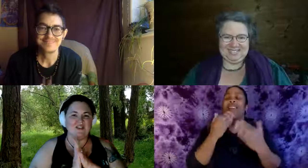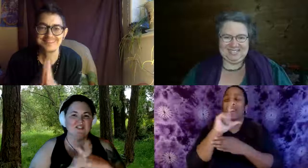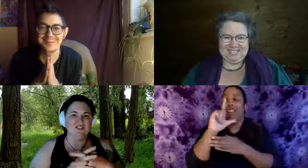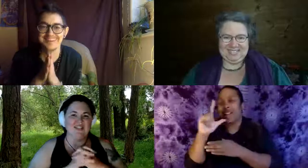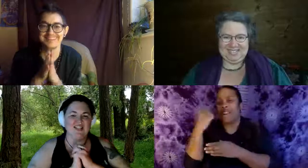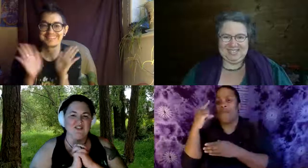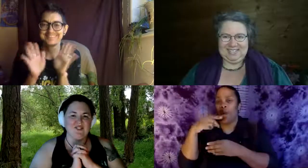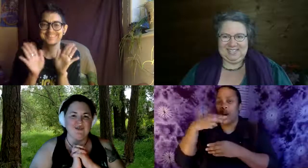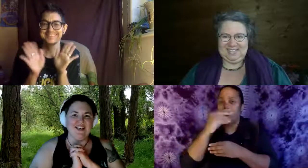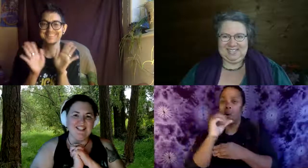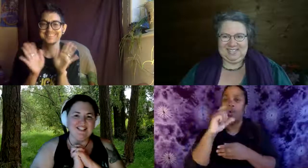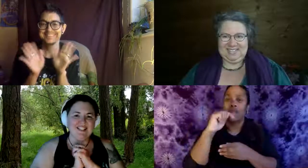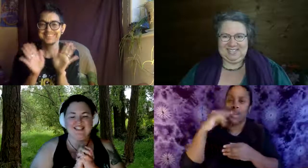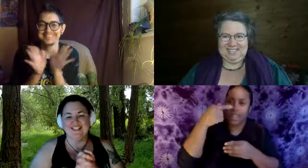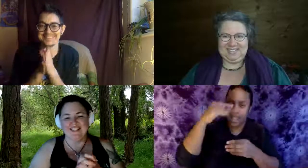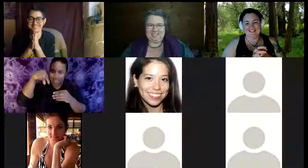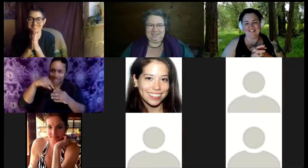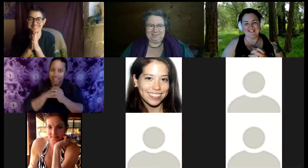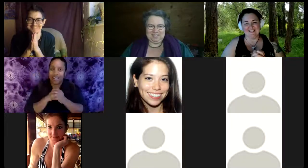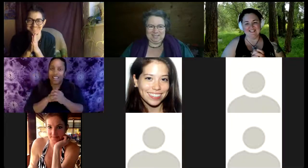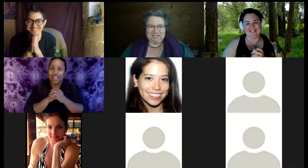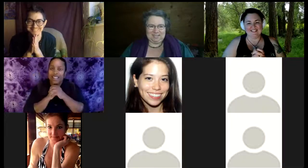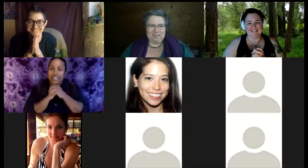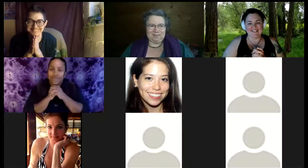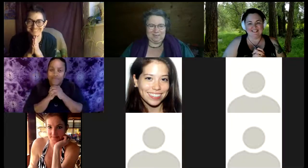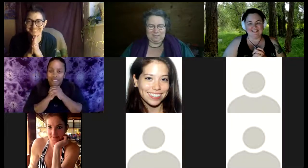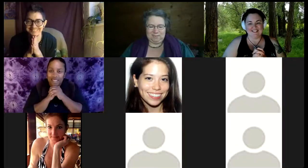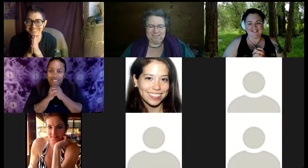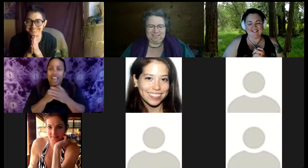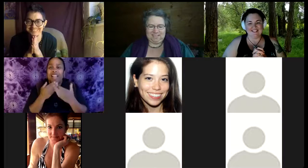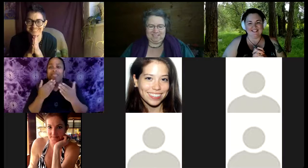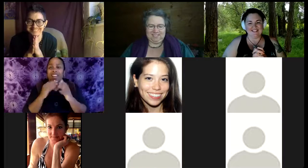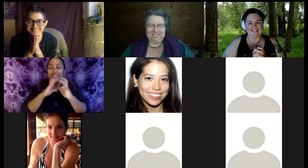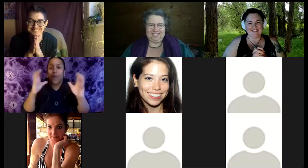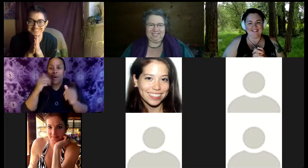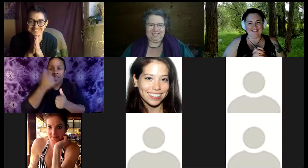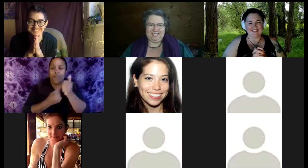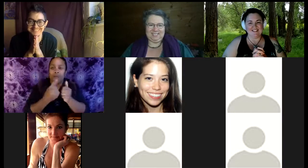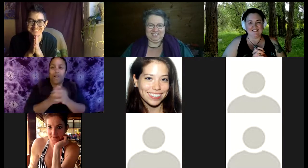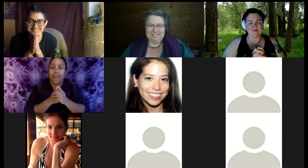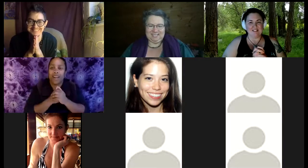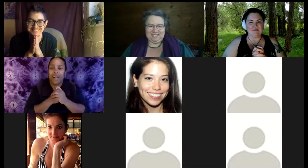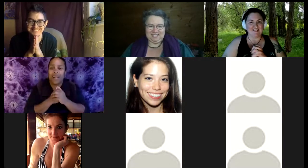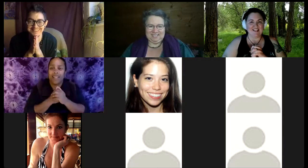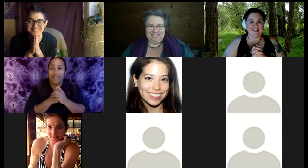this. This is wonderful. Thank you so much. So thanks so much, everyone, for being here together. Blessed